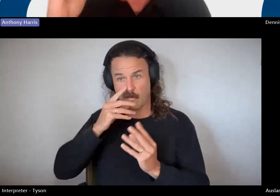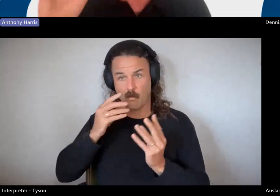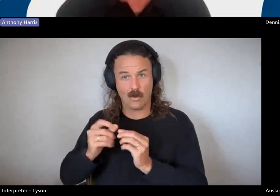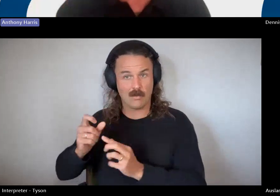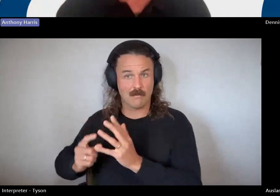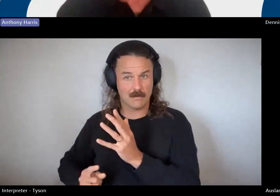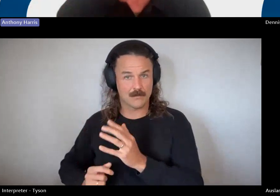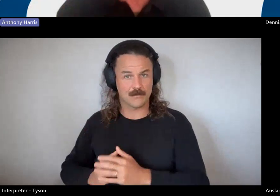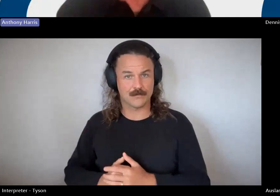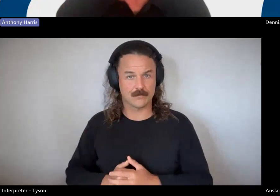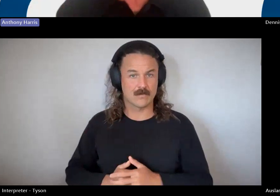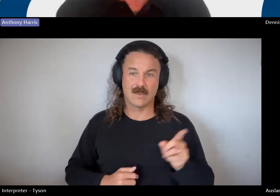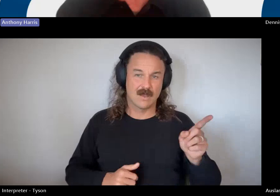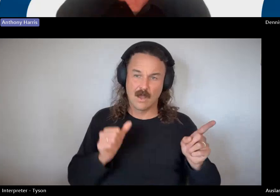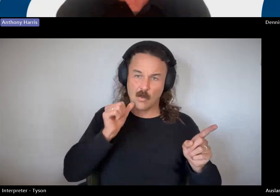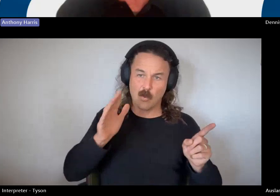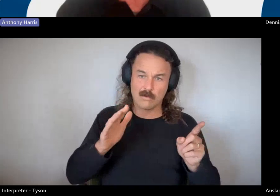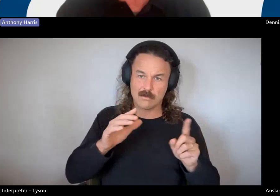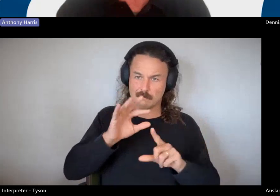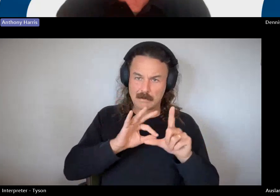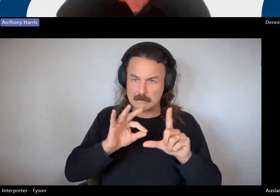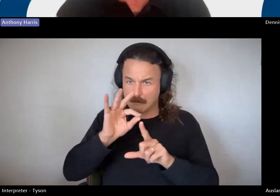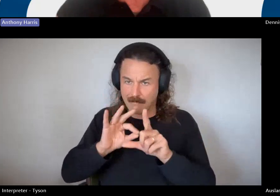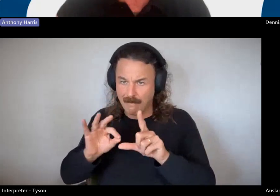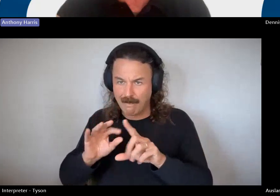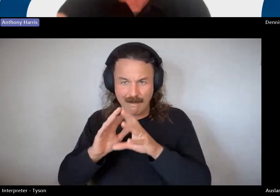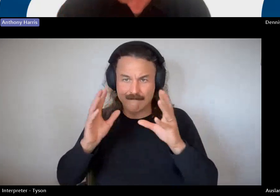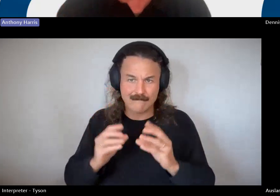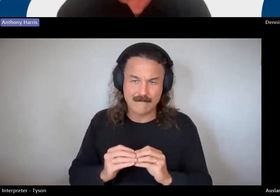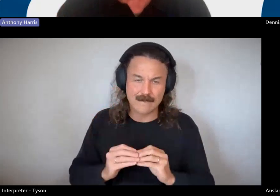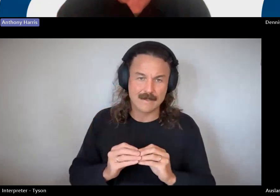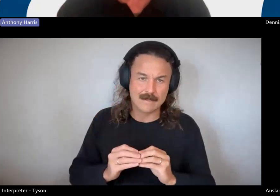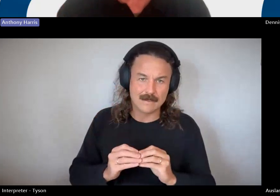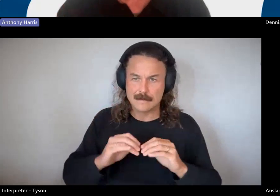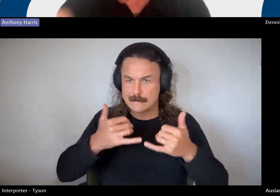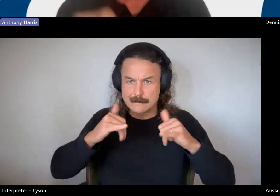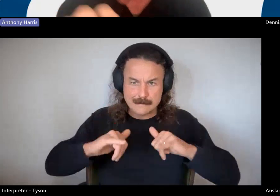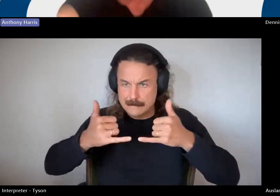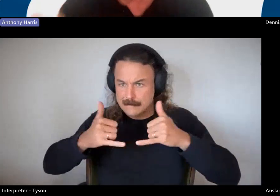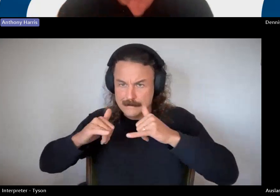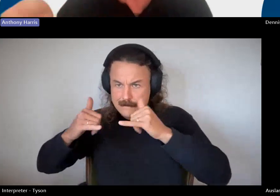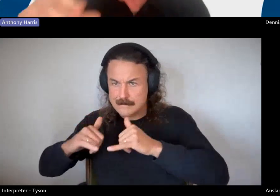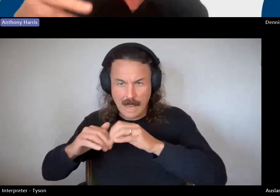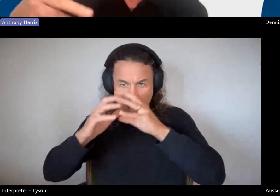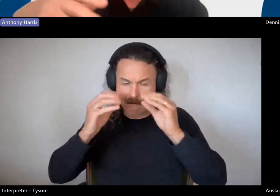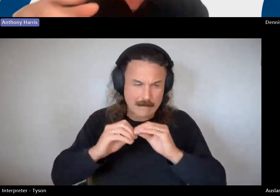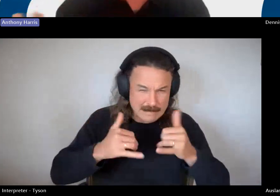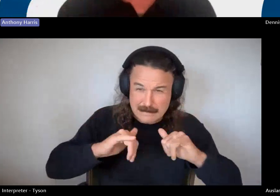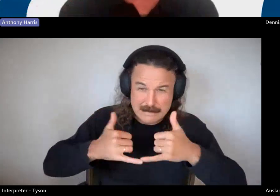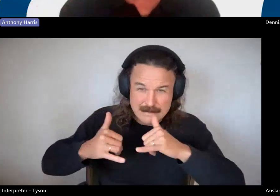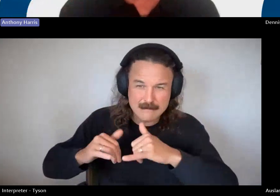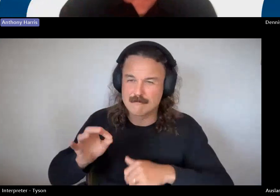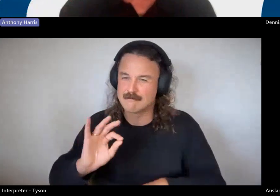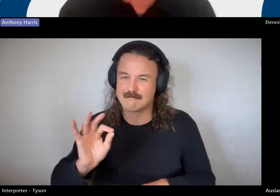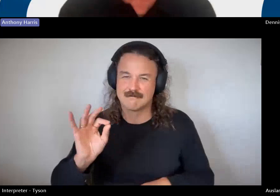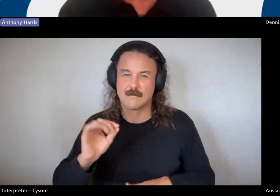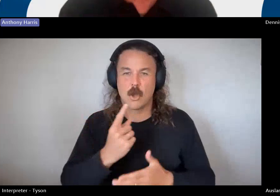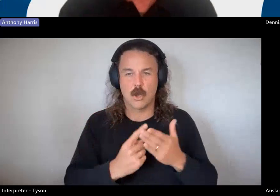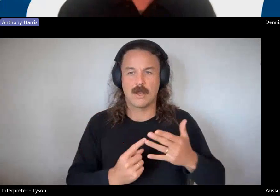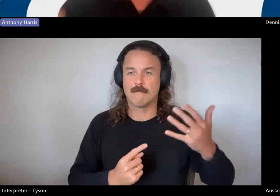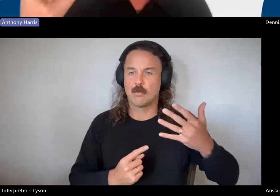not going to measure everything, and therefore I think it's got a role to play as an adjunct to other measures that are more, if I could call them clinical,